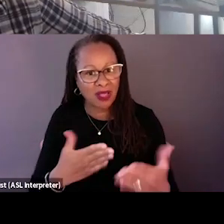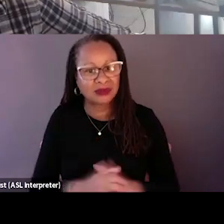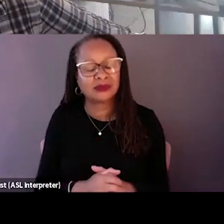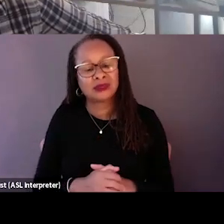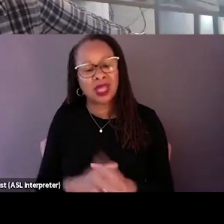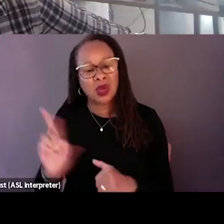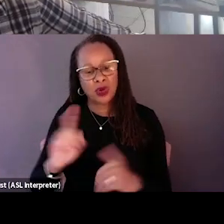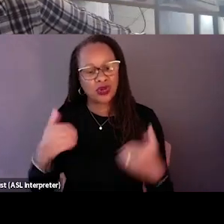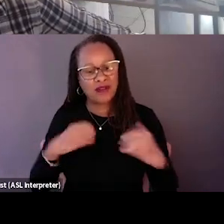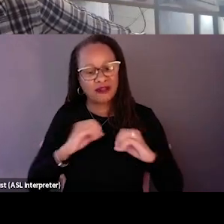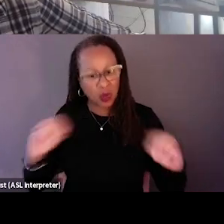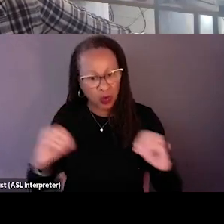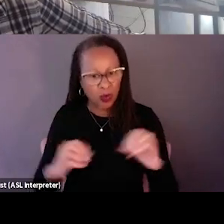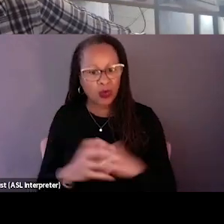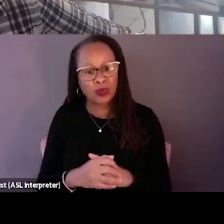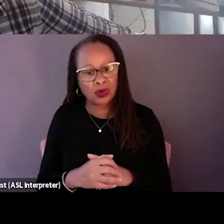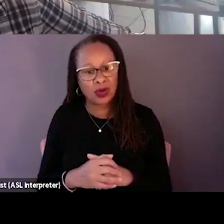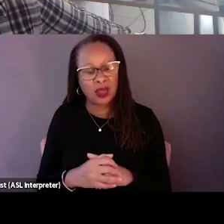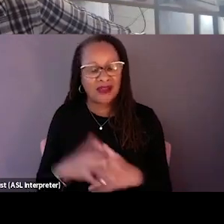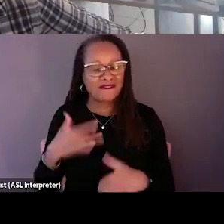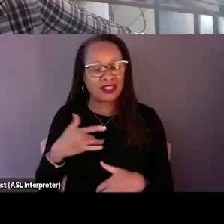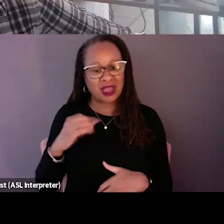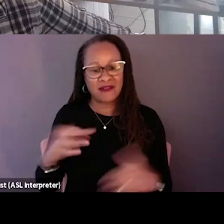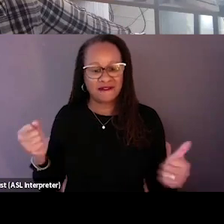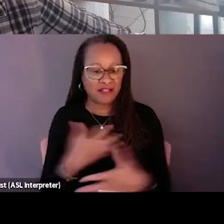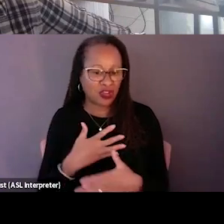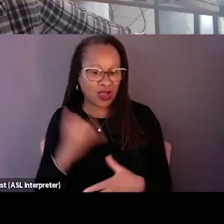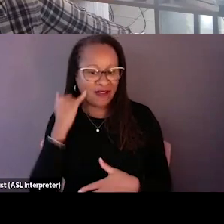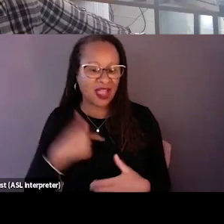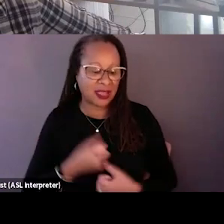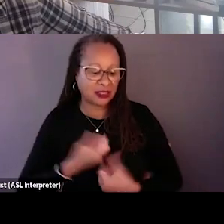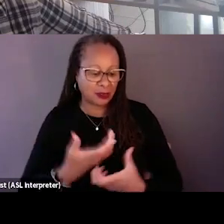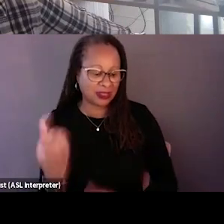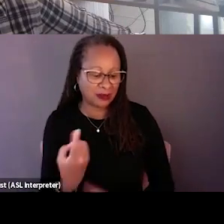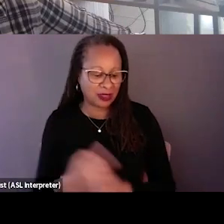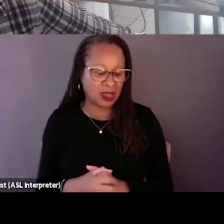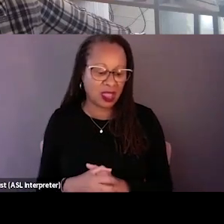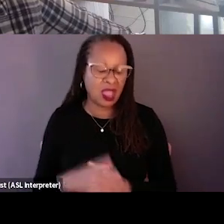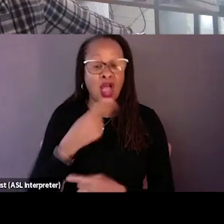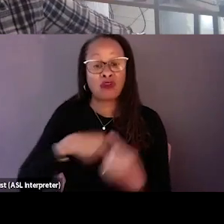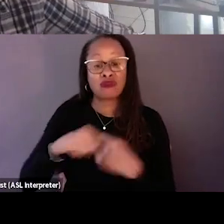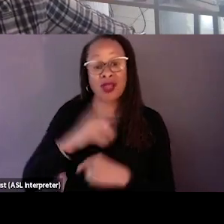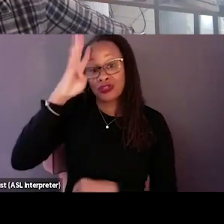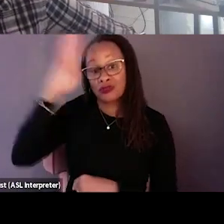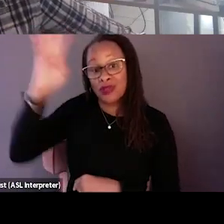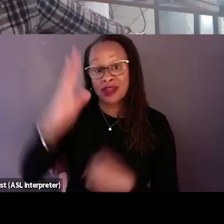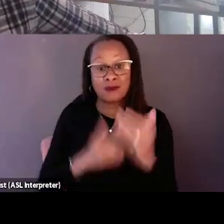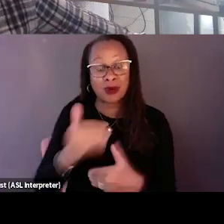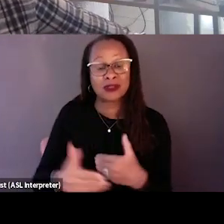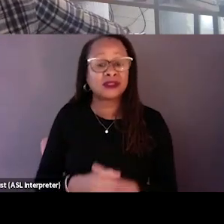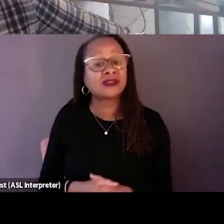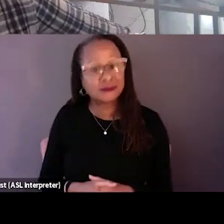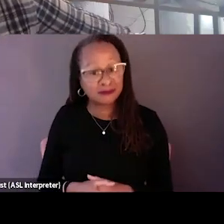is no feeling of fear if I express something, around this creative process,